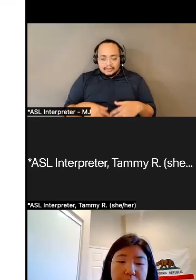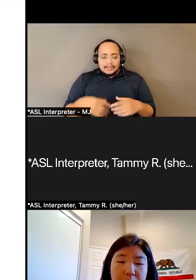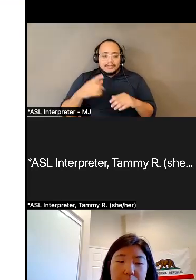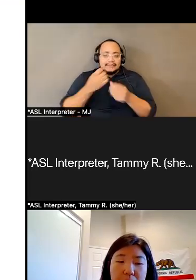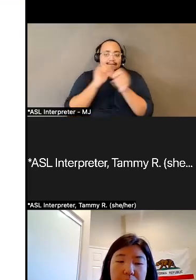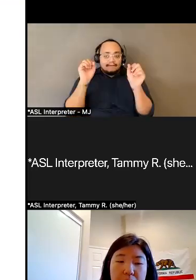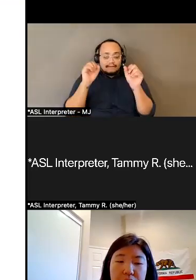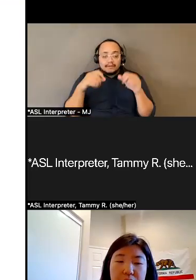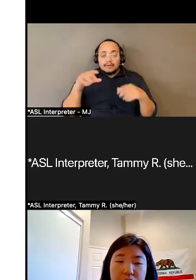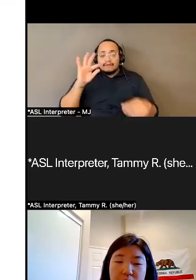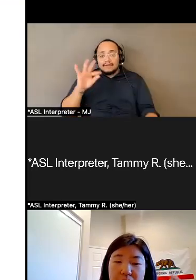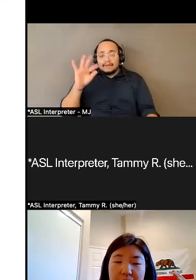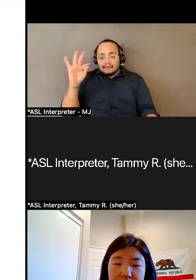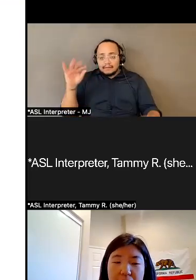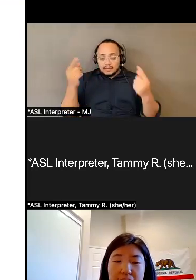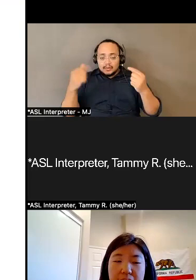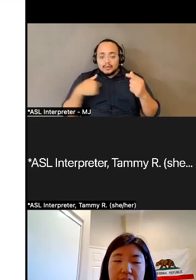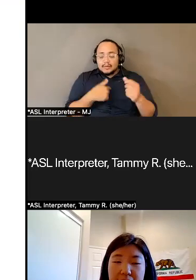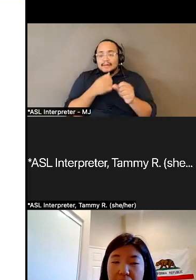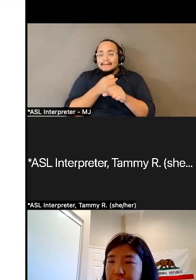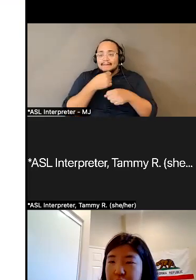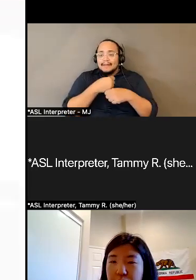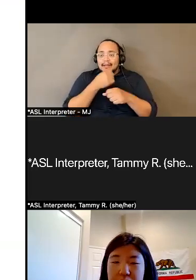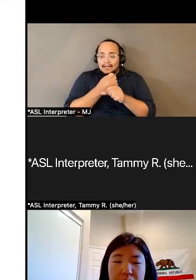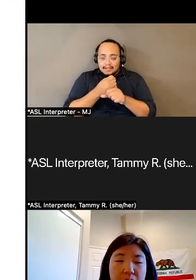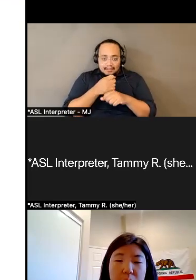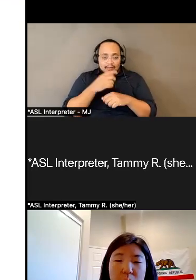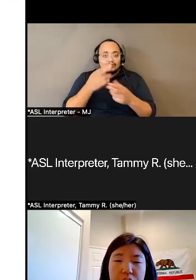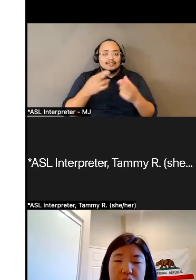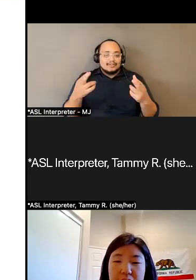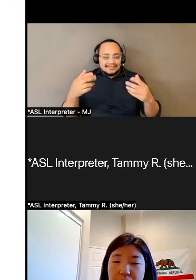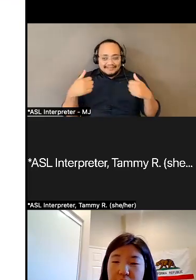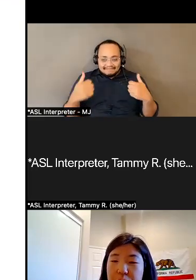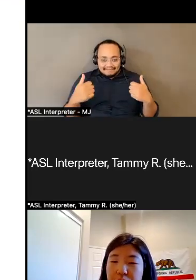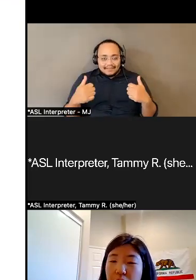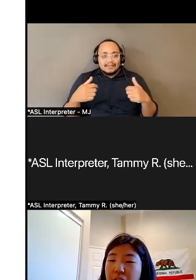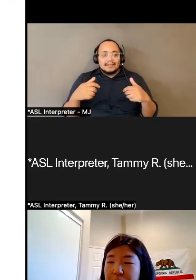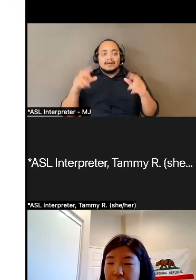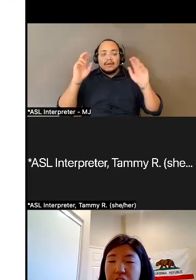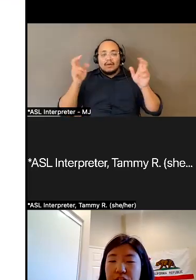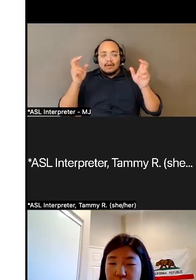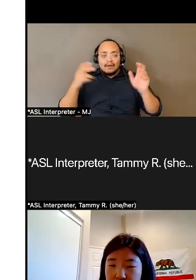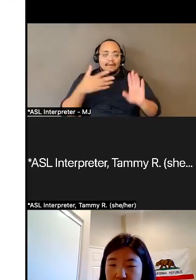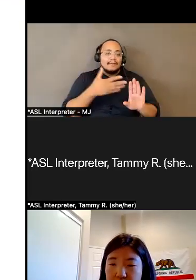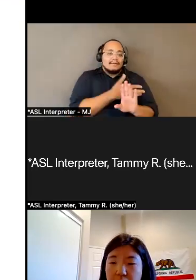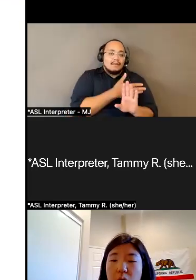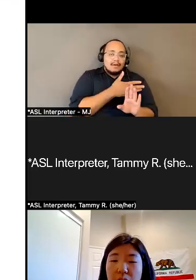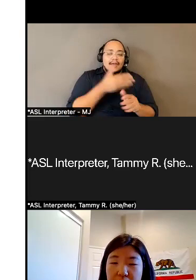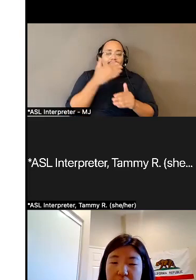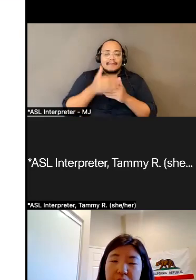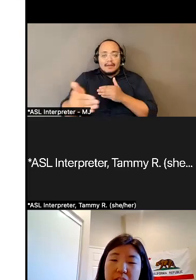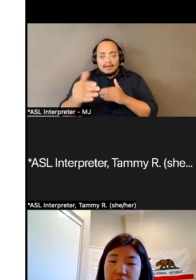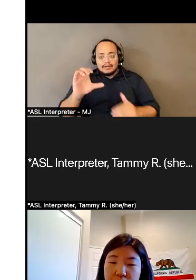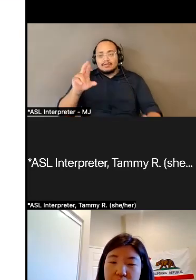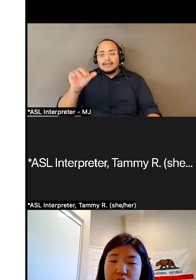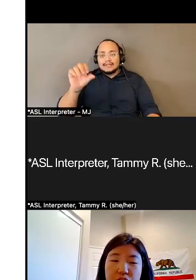we at FreeFrom have actually created exactly that resource, which is titled Before and Beyond Crisis, what